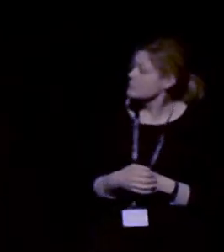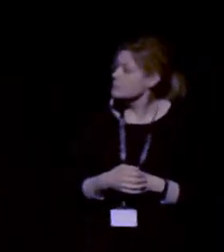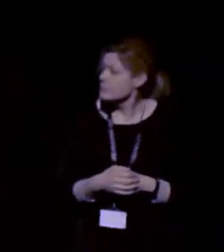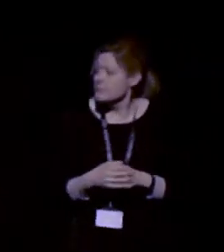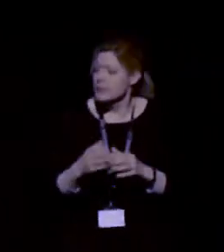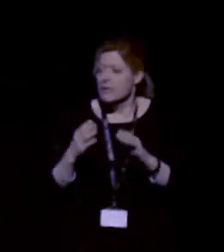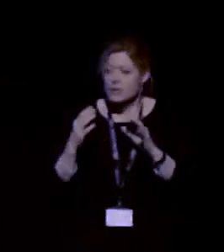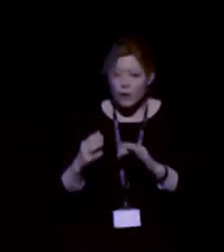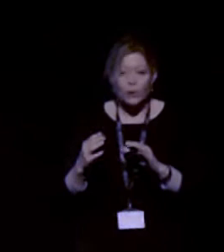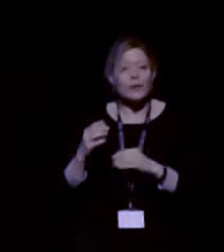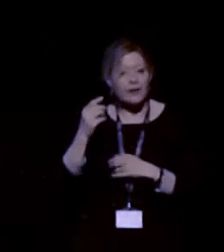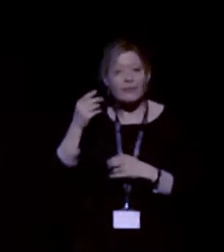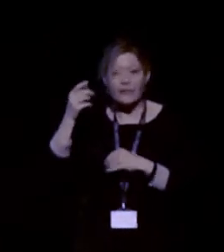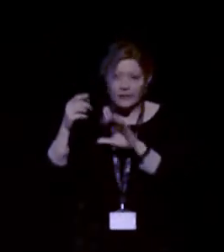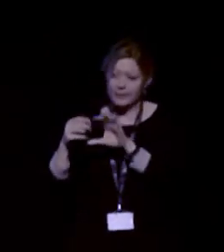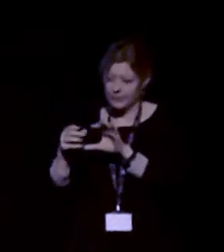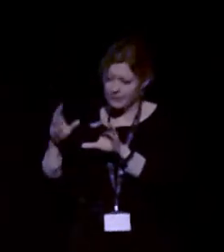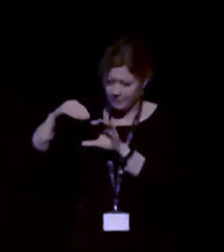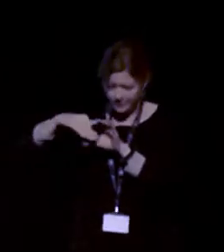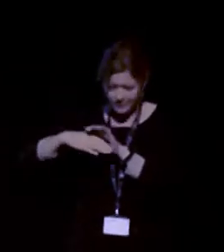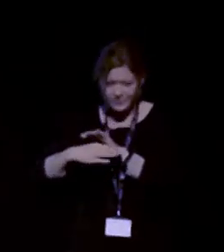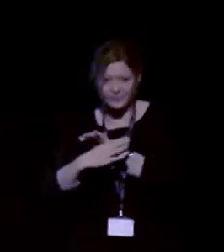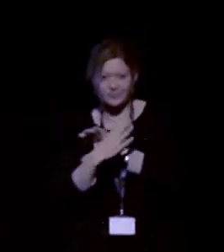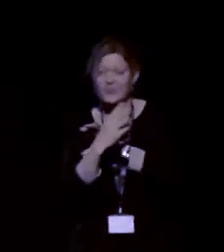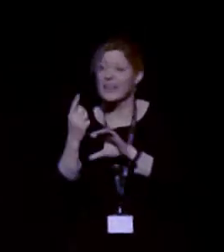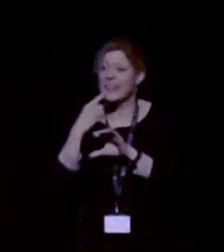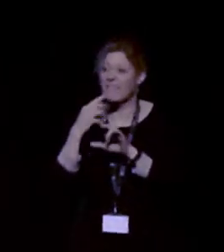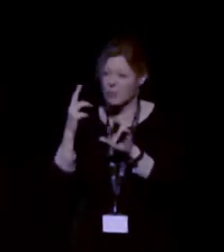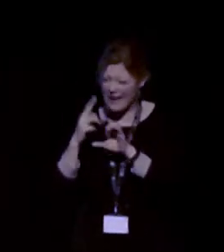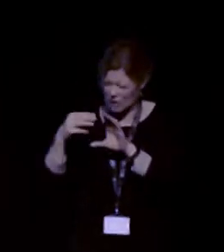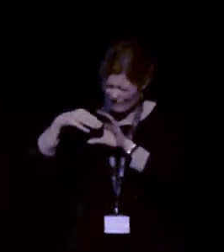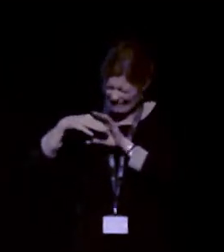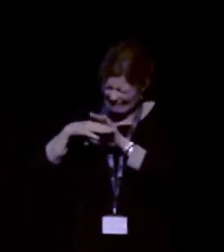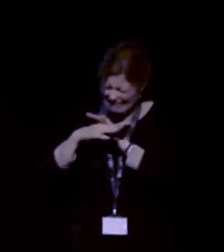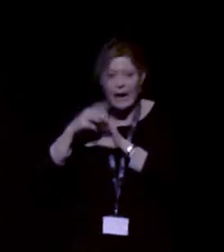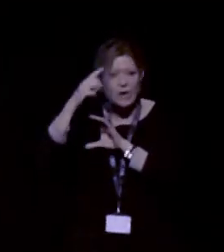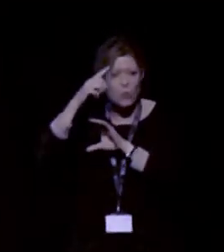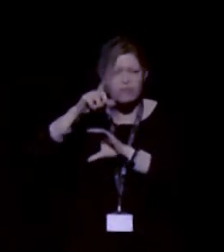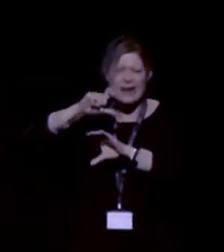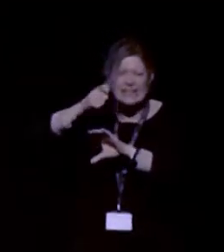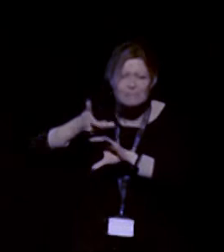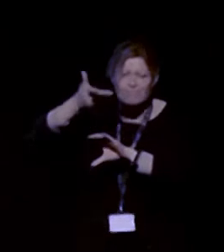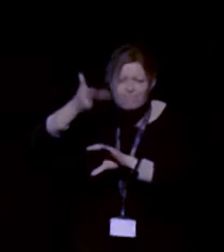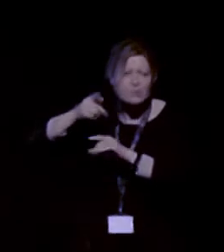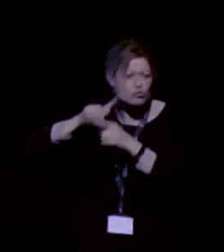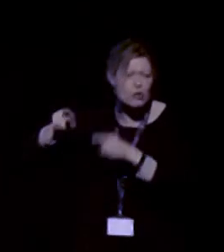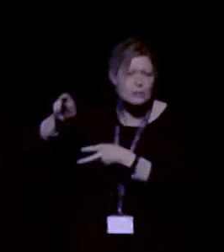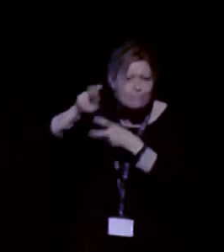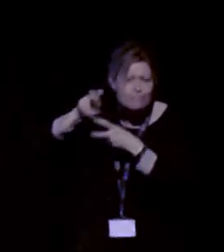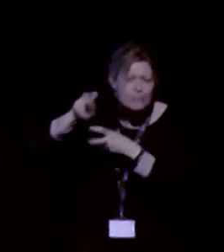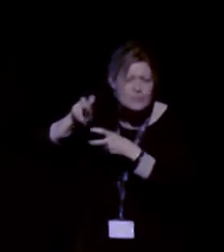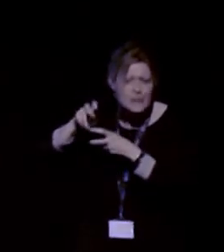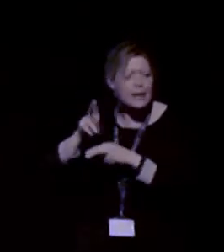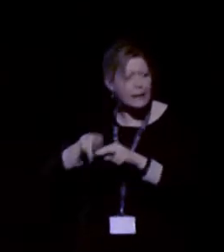up the auditory nerve and then the brain's turned up the volume to try and compensate, you could counteract that effect